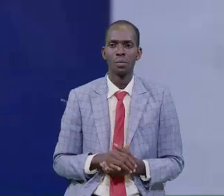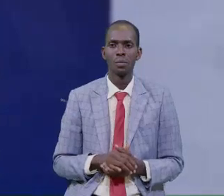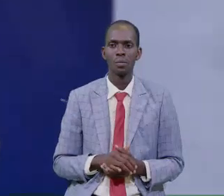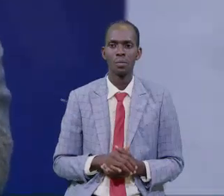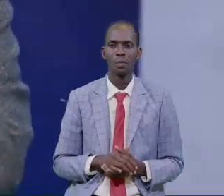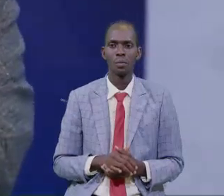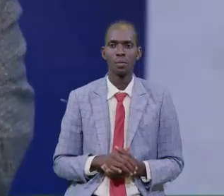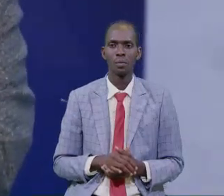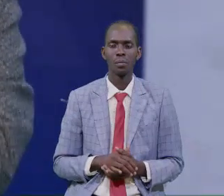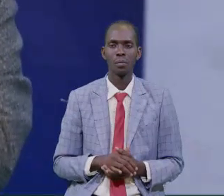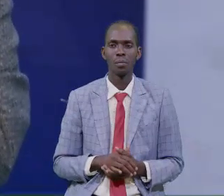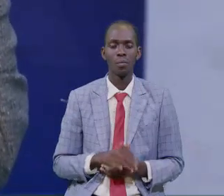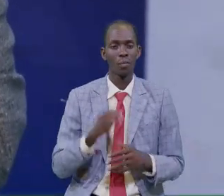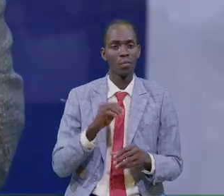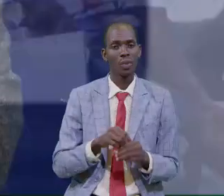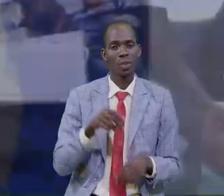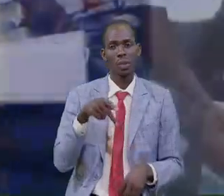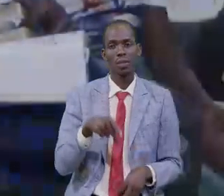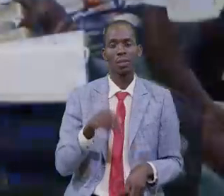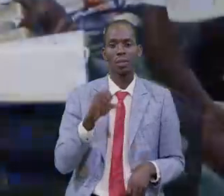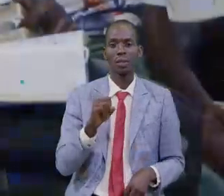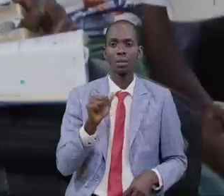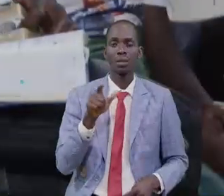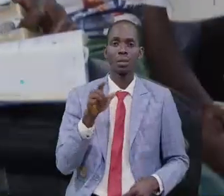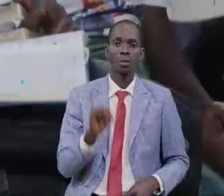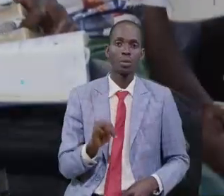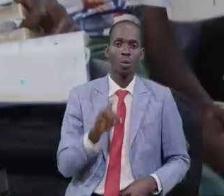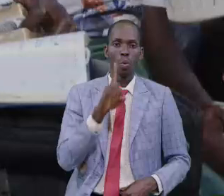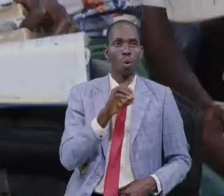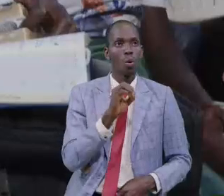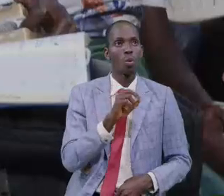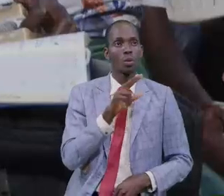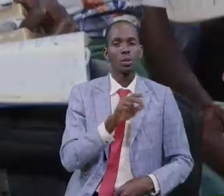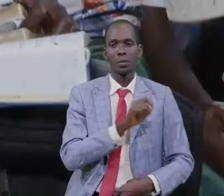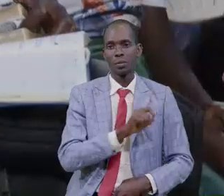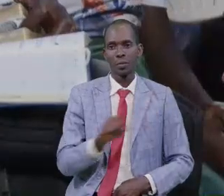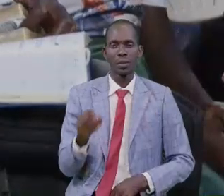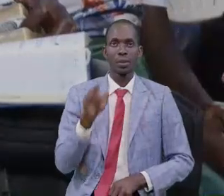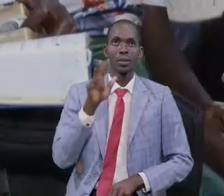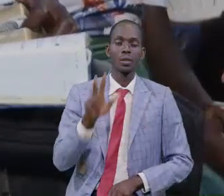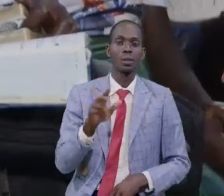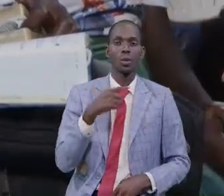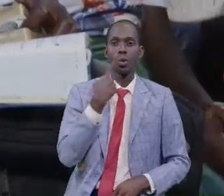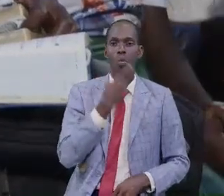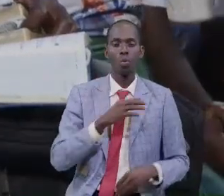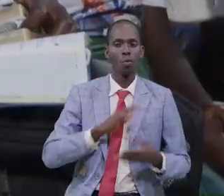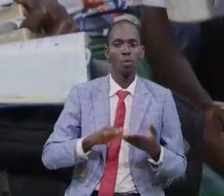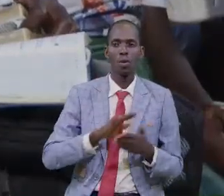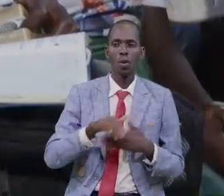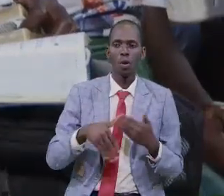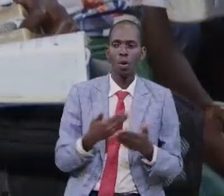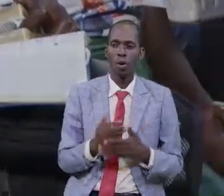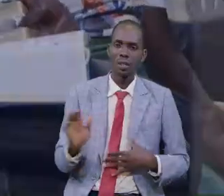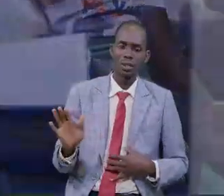In Psalm 103 verse 3, who forgiveth all thine iniquities, who